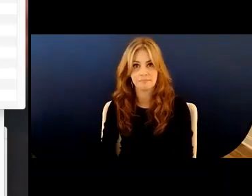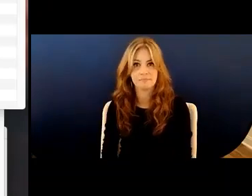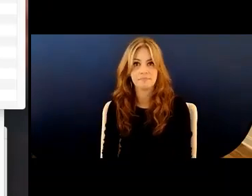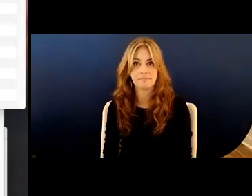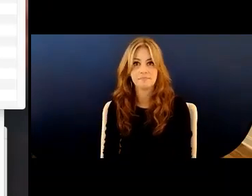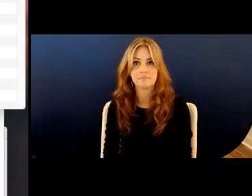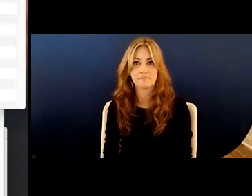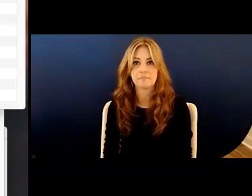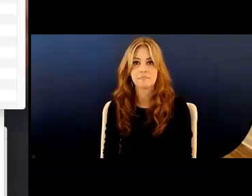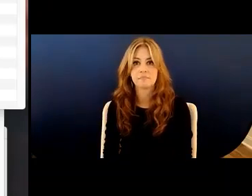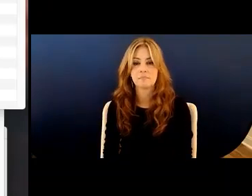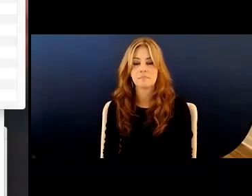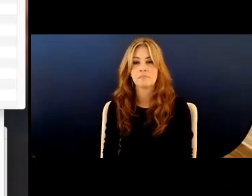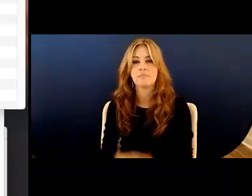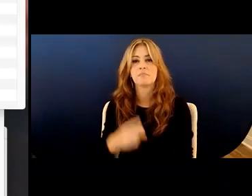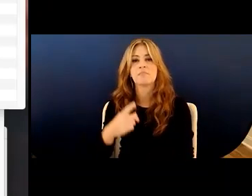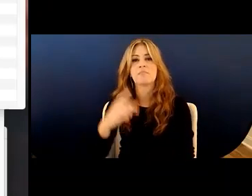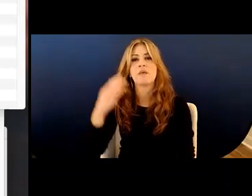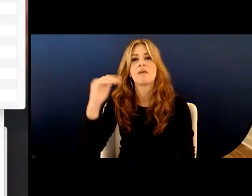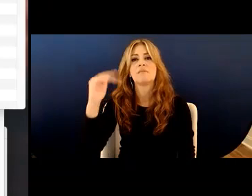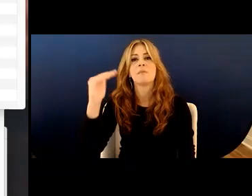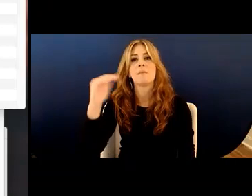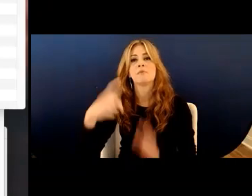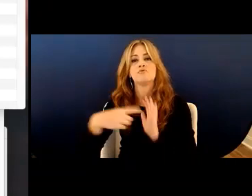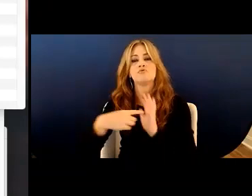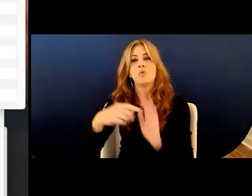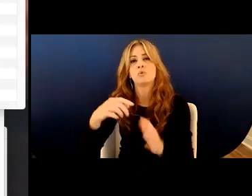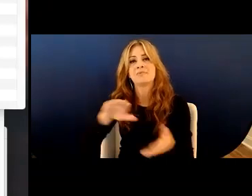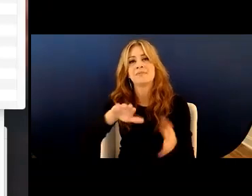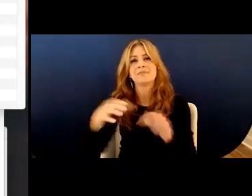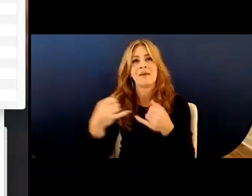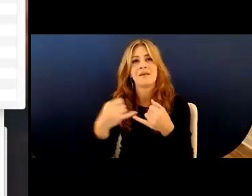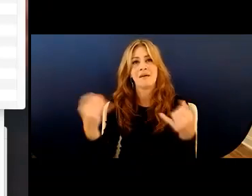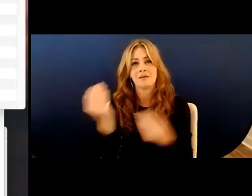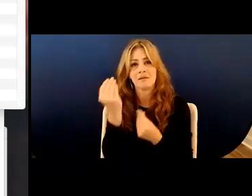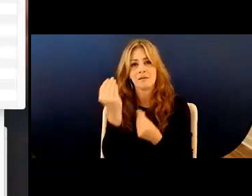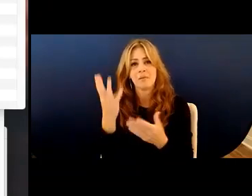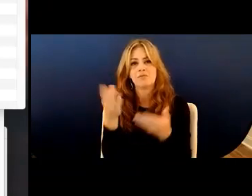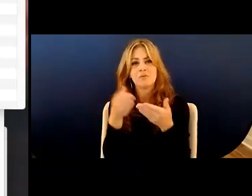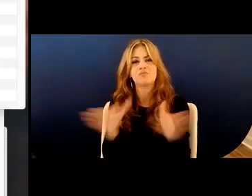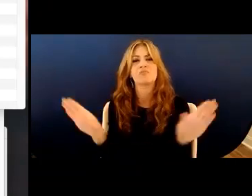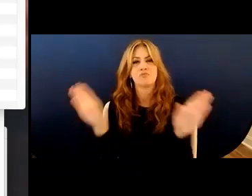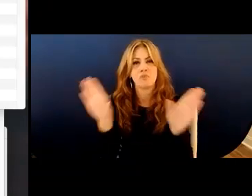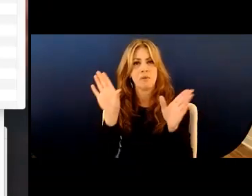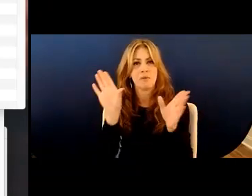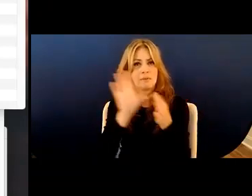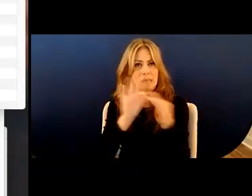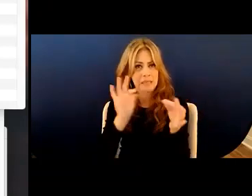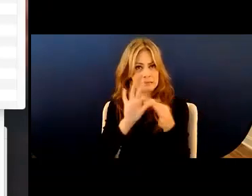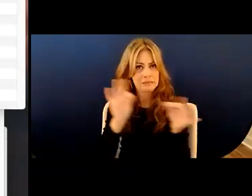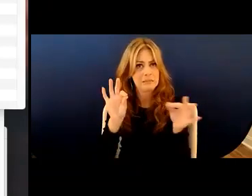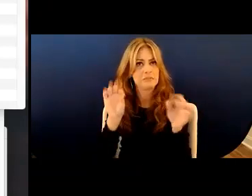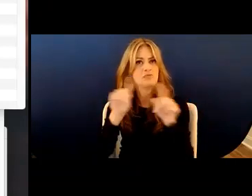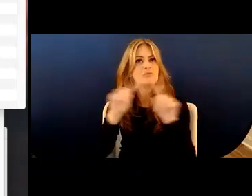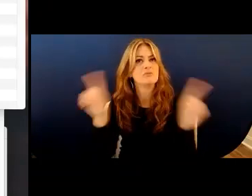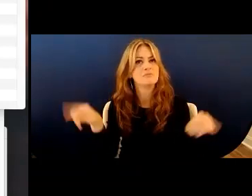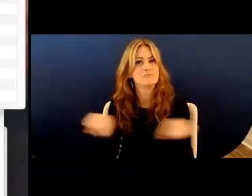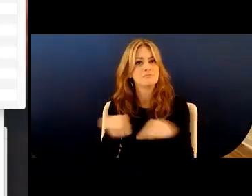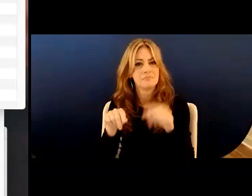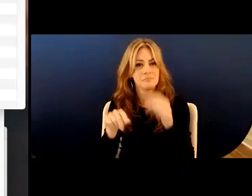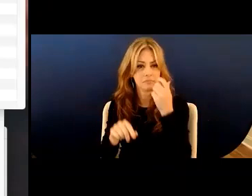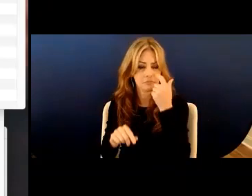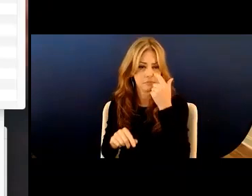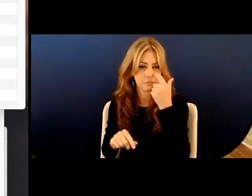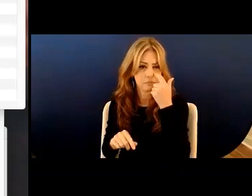This is some deadline information, or it's a general message board, actually. I see here, this